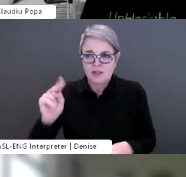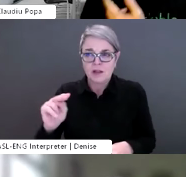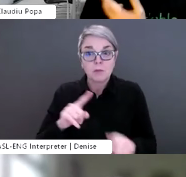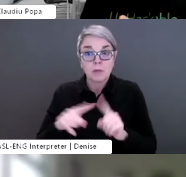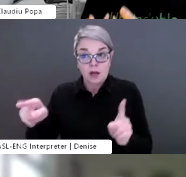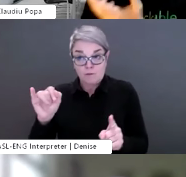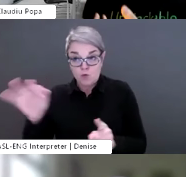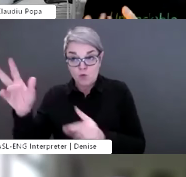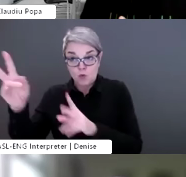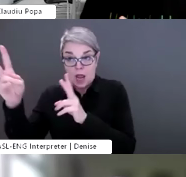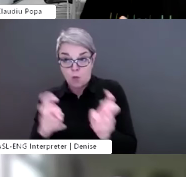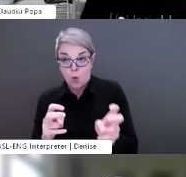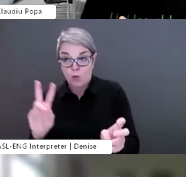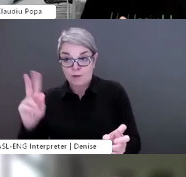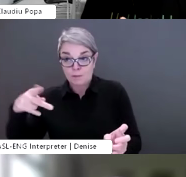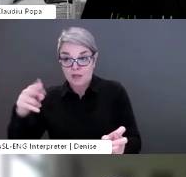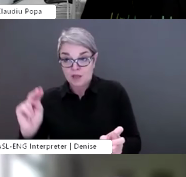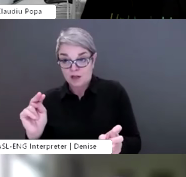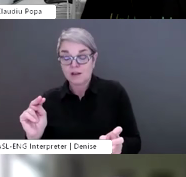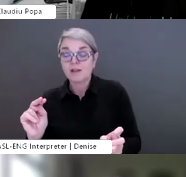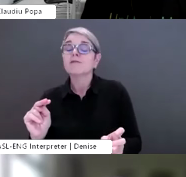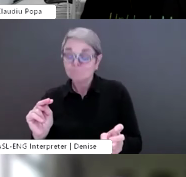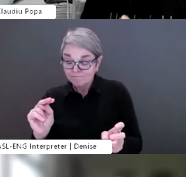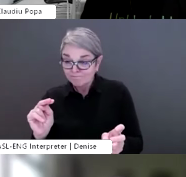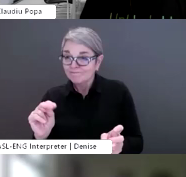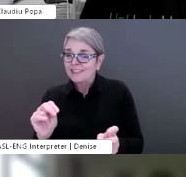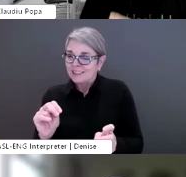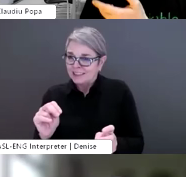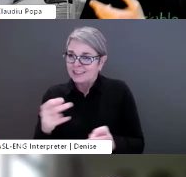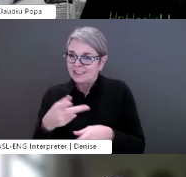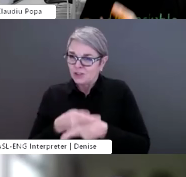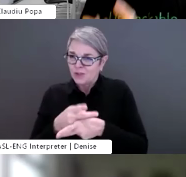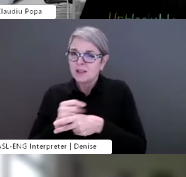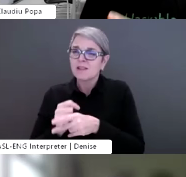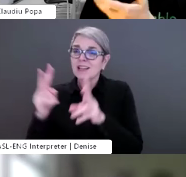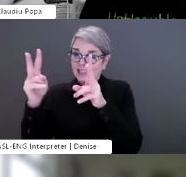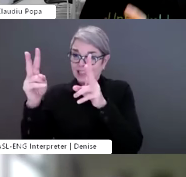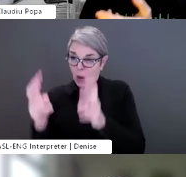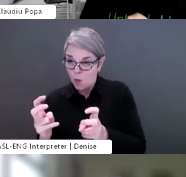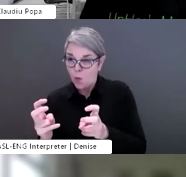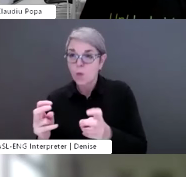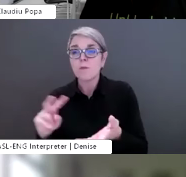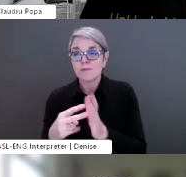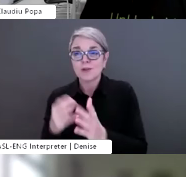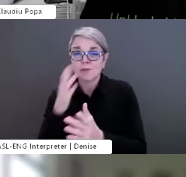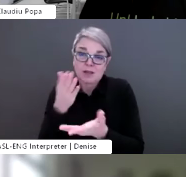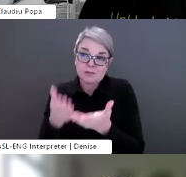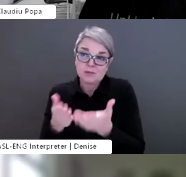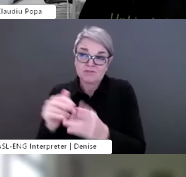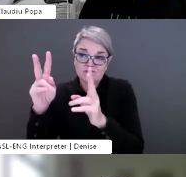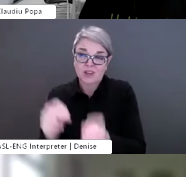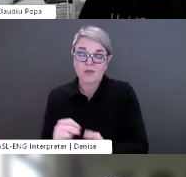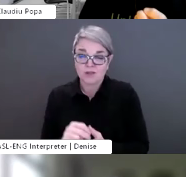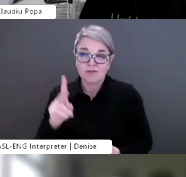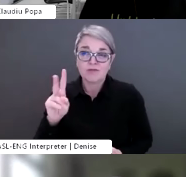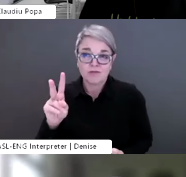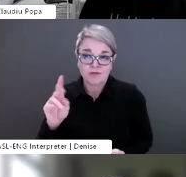just about anything, there's a good chance you're going to download a virus. And so you still want to download something that